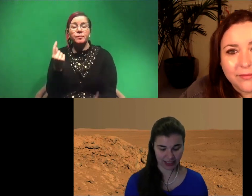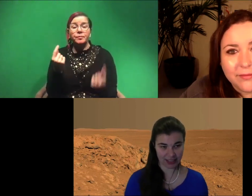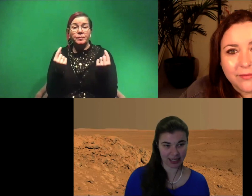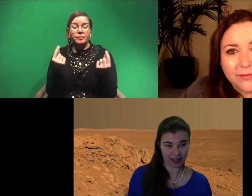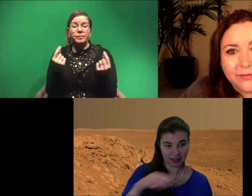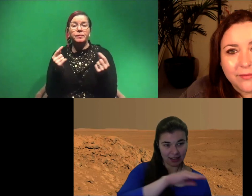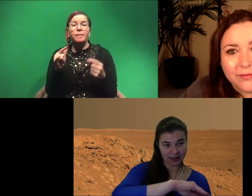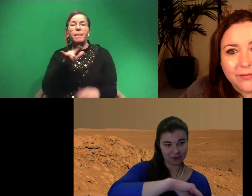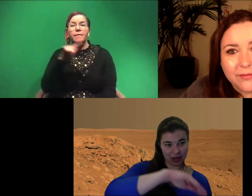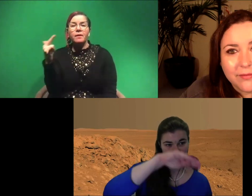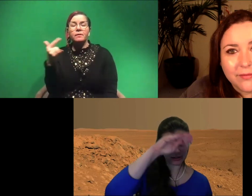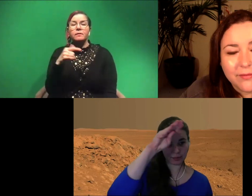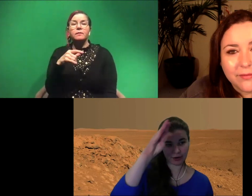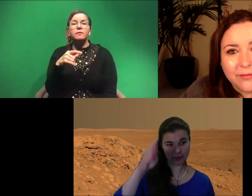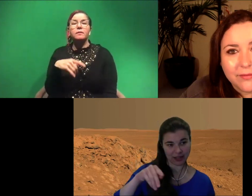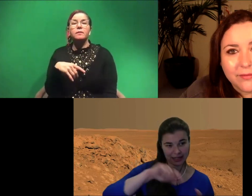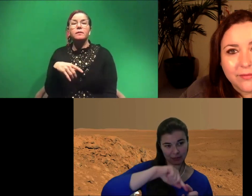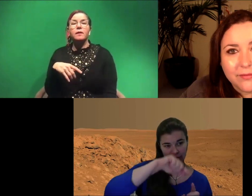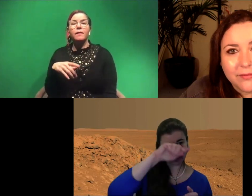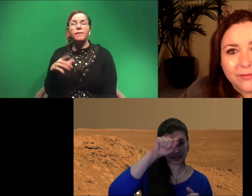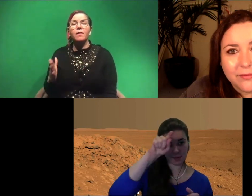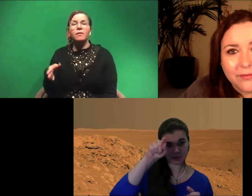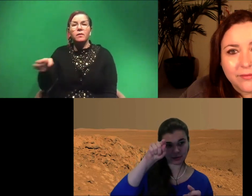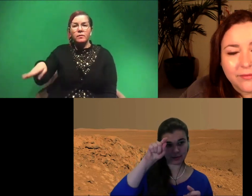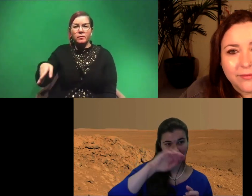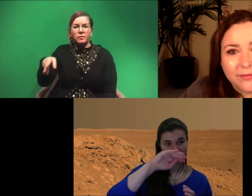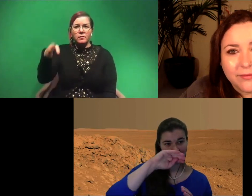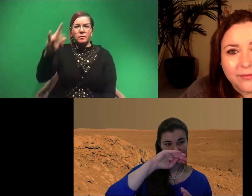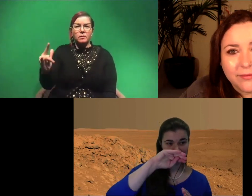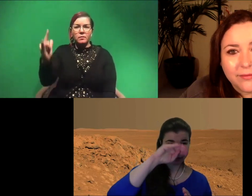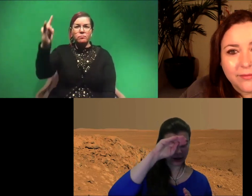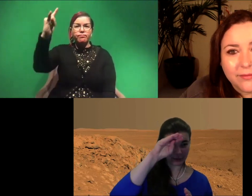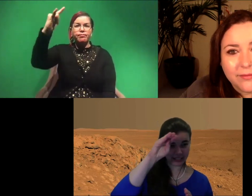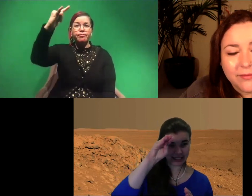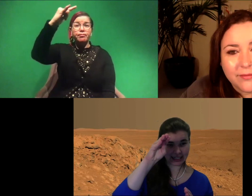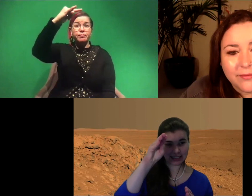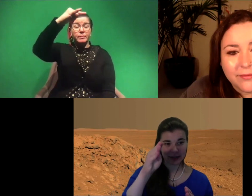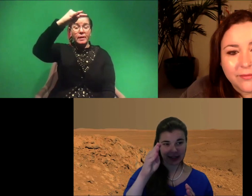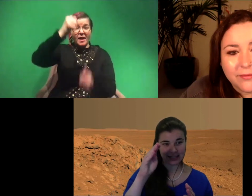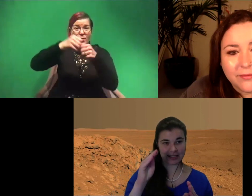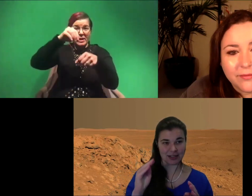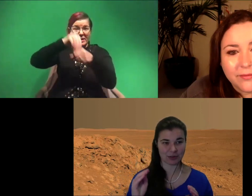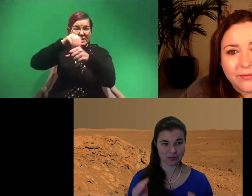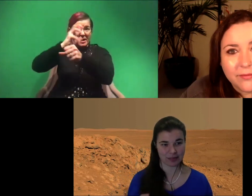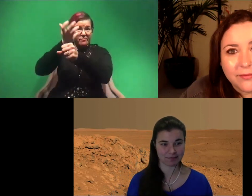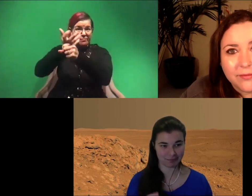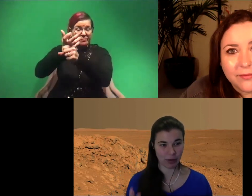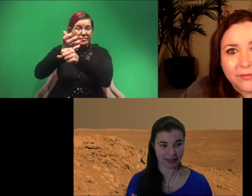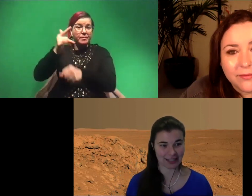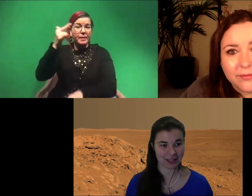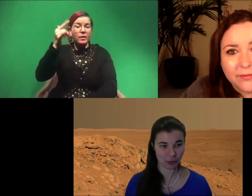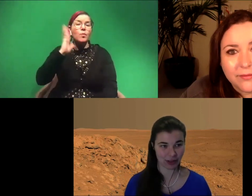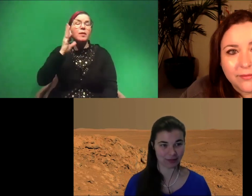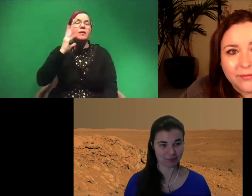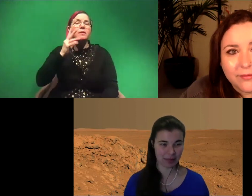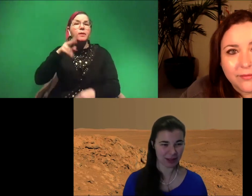these flights and they follow a parabola. And when you're at the top of the parabola, everyone on the plane experiences